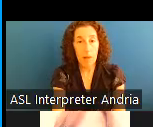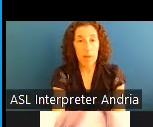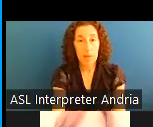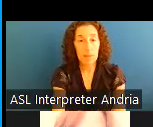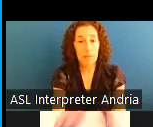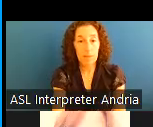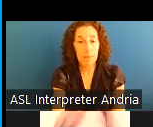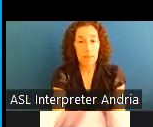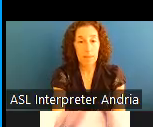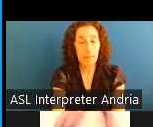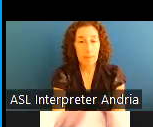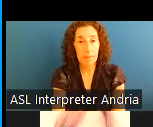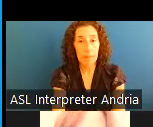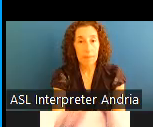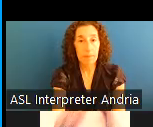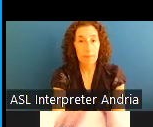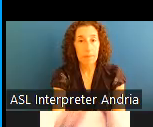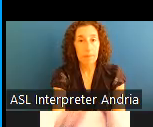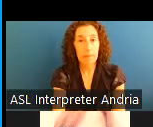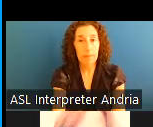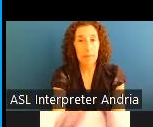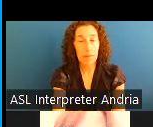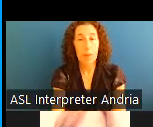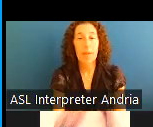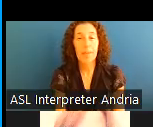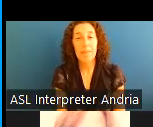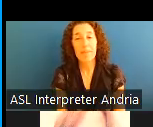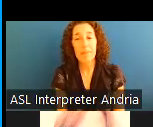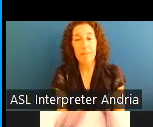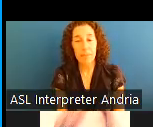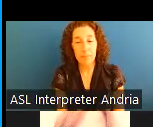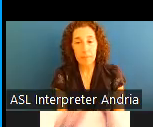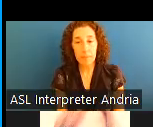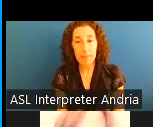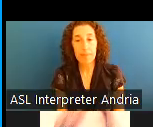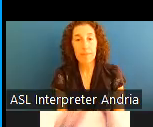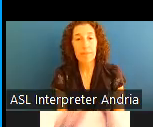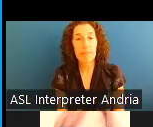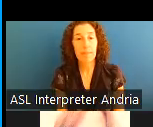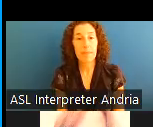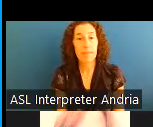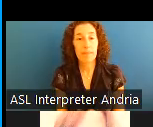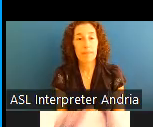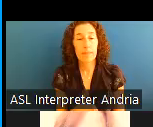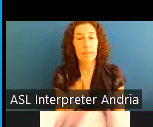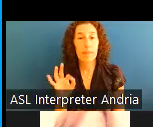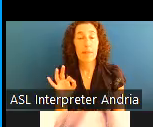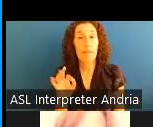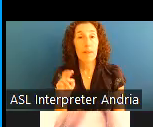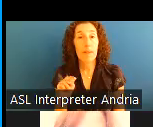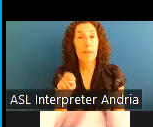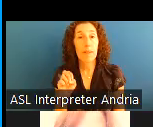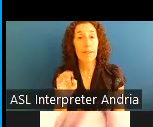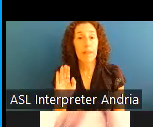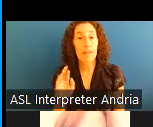Sounds good. So I'm going to be talking a little bit about the role of the FNE before we move into the